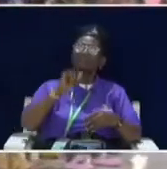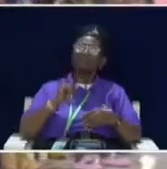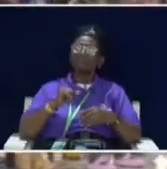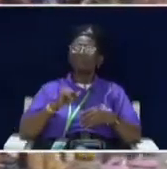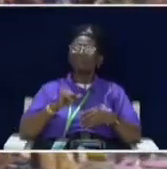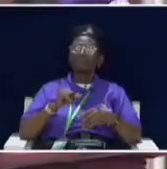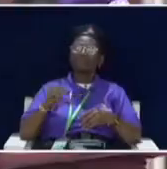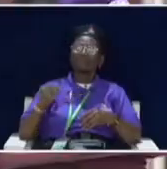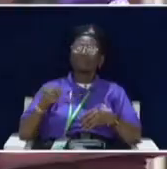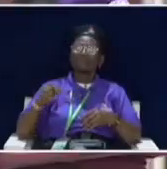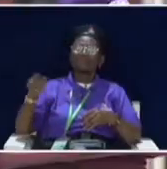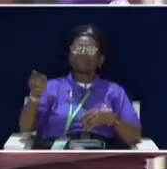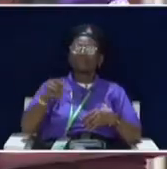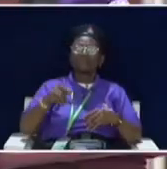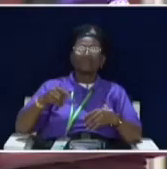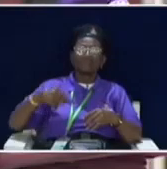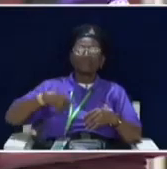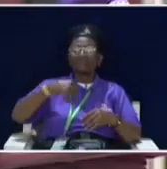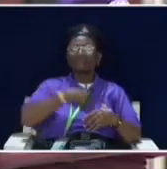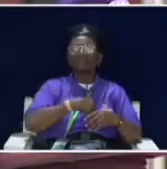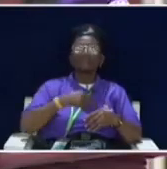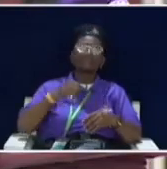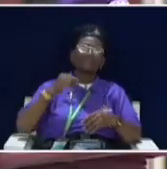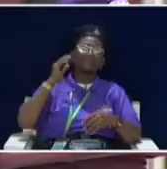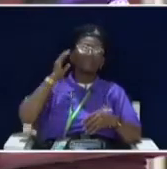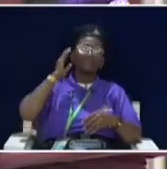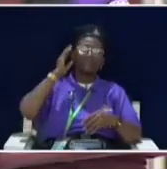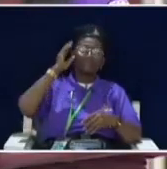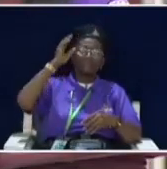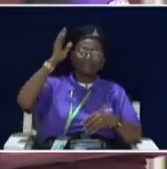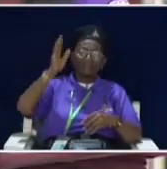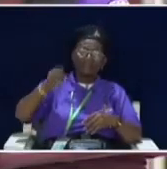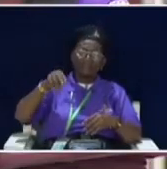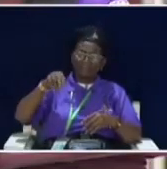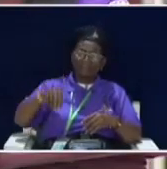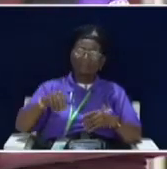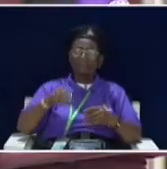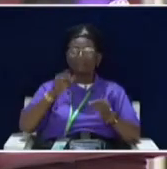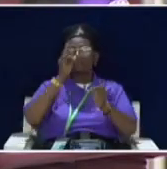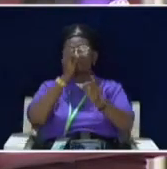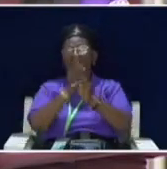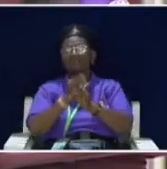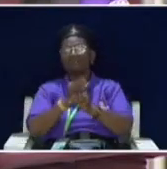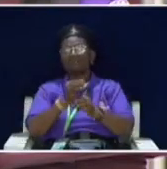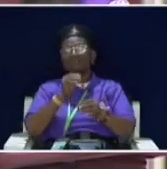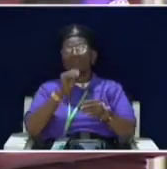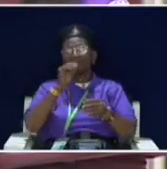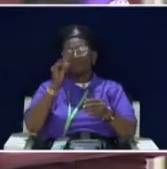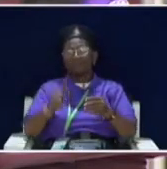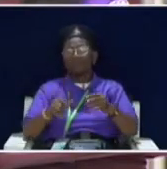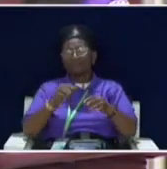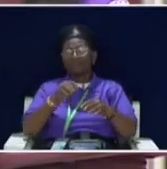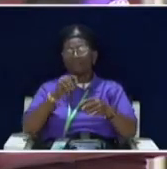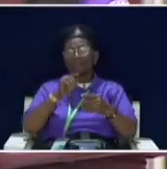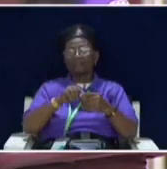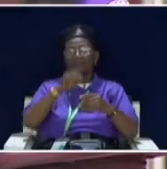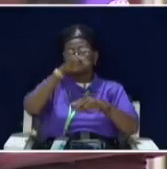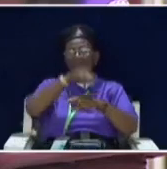You're going to need faith tonight. Because the just shall live